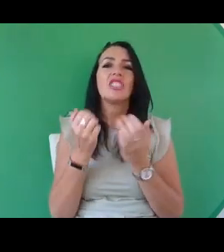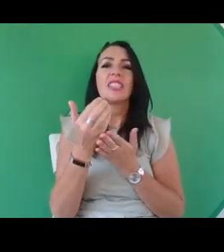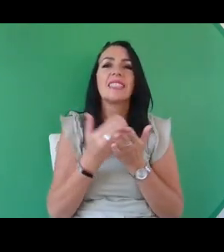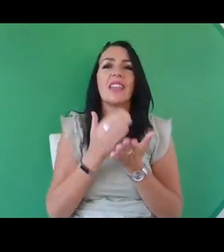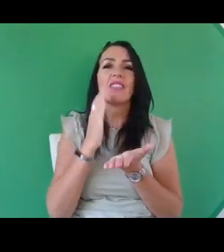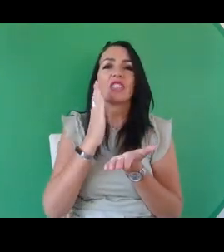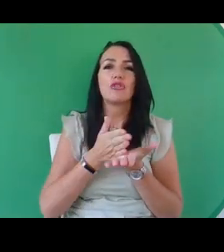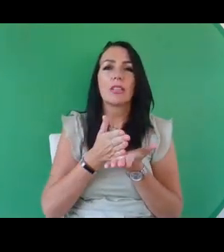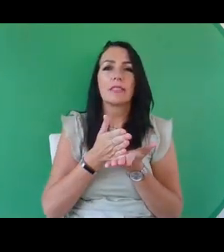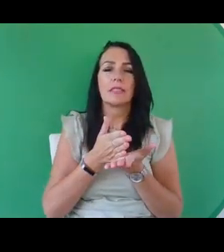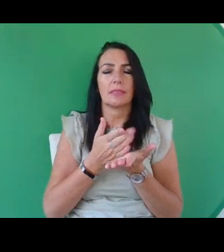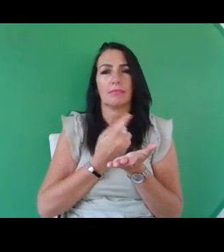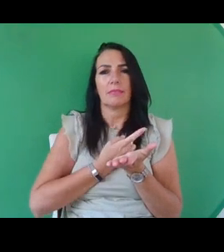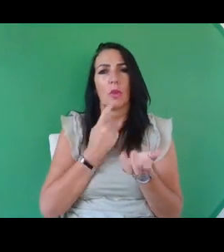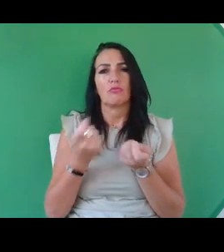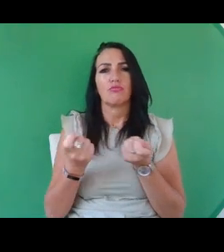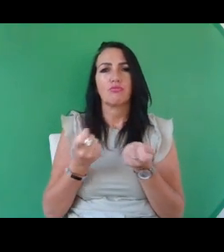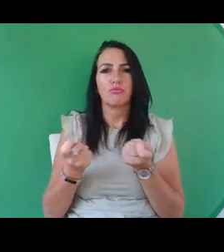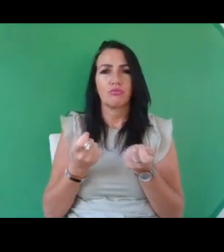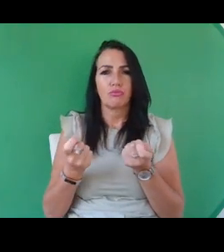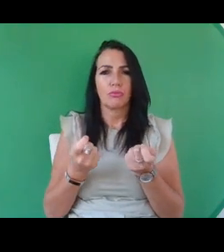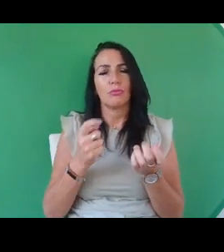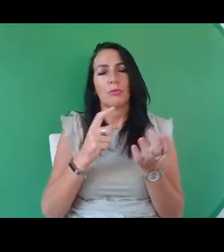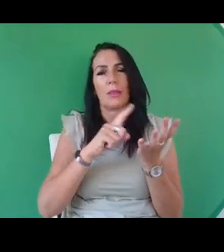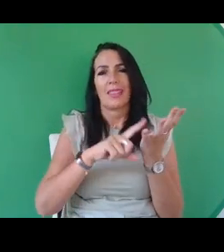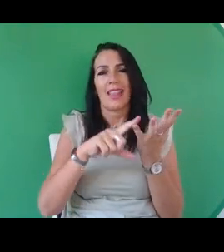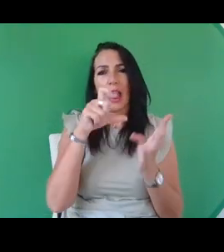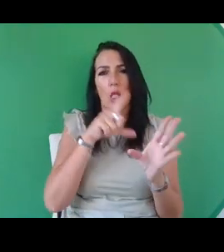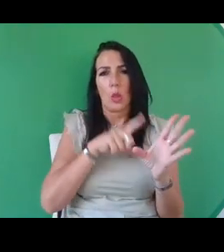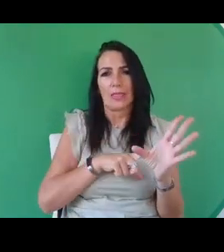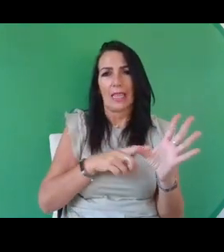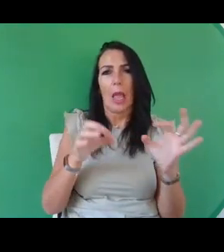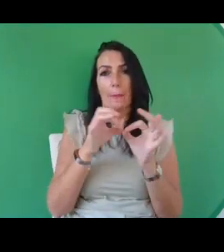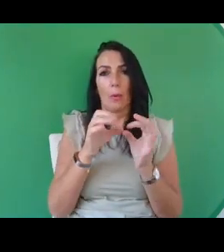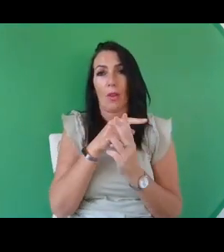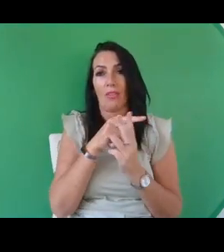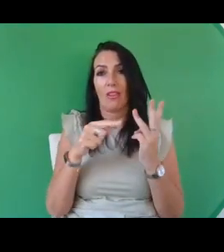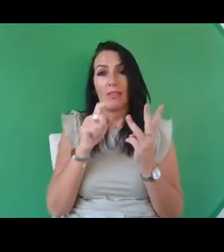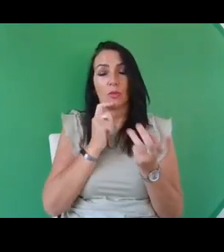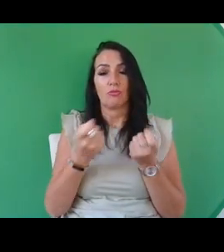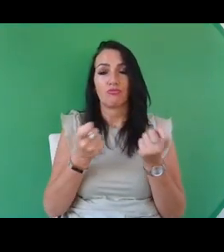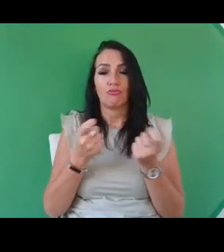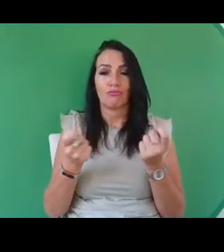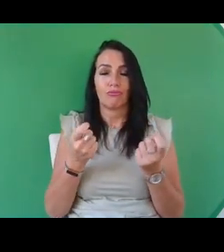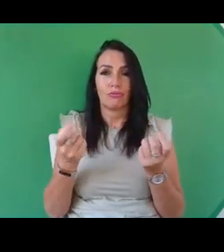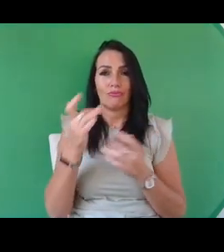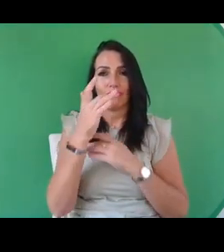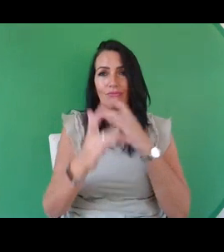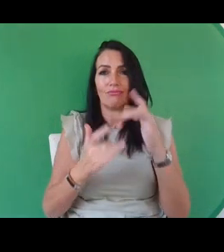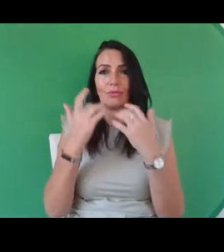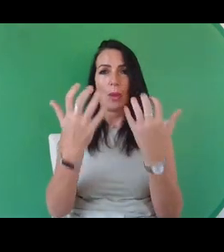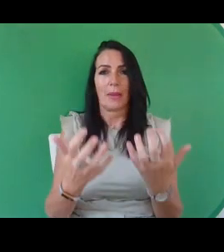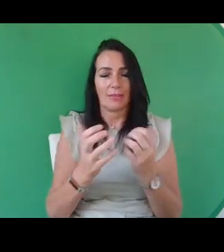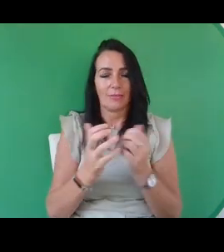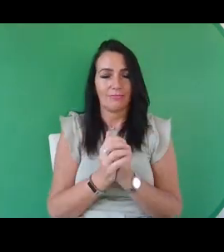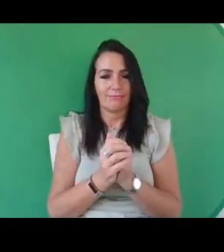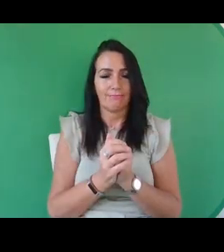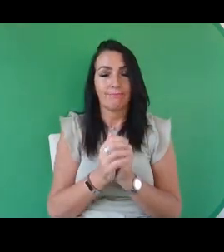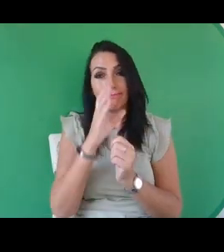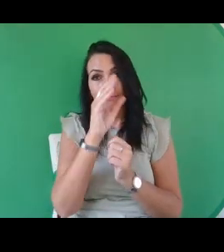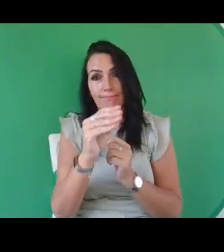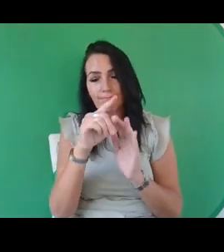webinar along with my colleagues Lucy and Laura, who you will meet in a bit. Just a bit of housekeeping before we